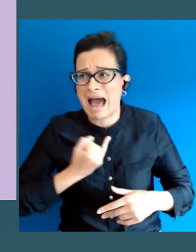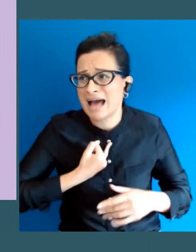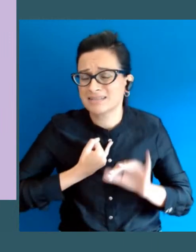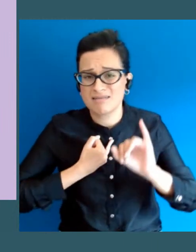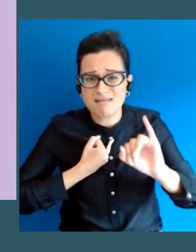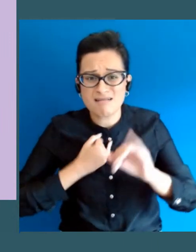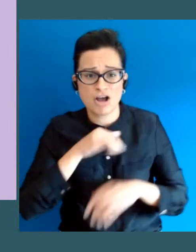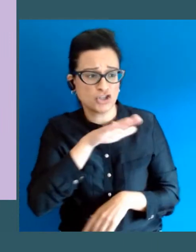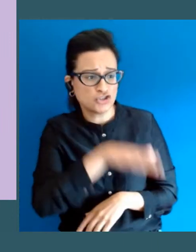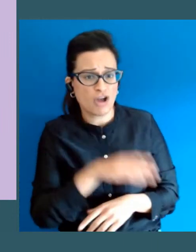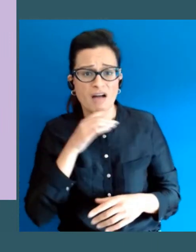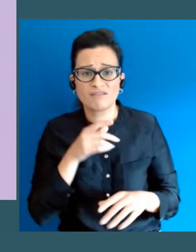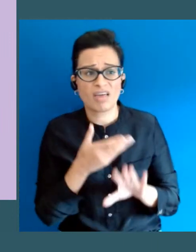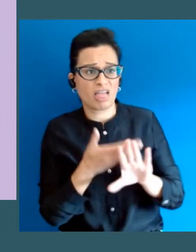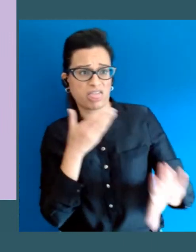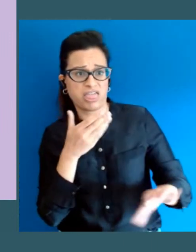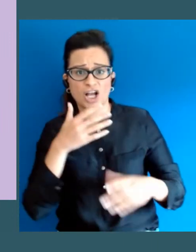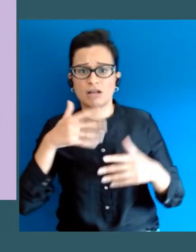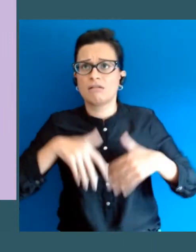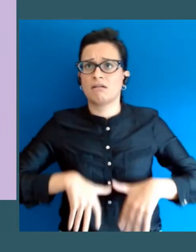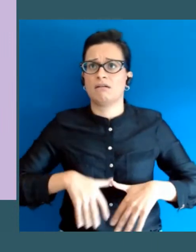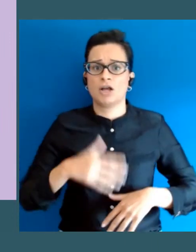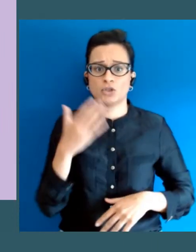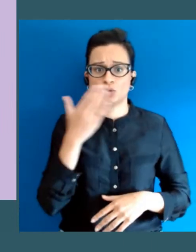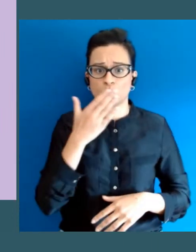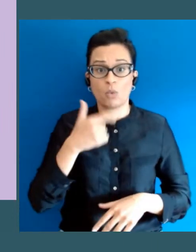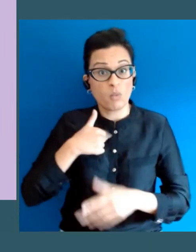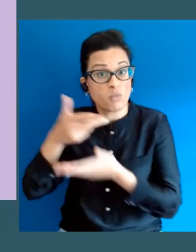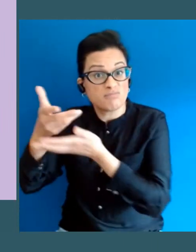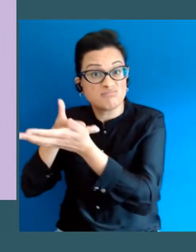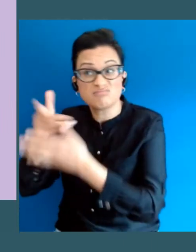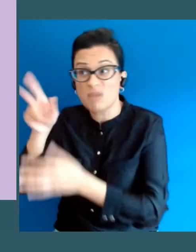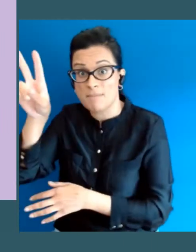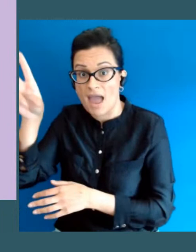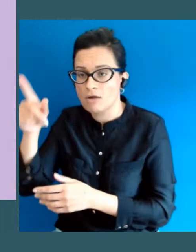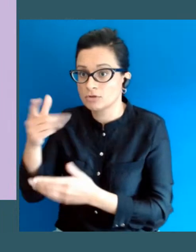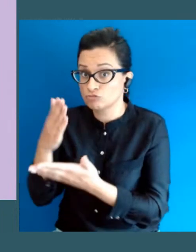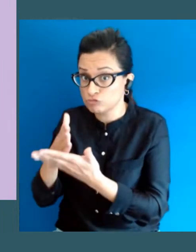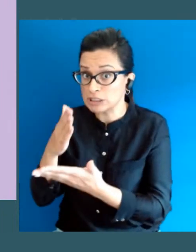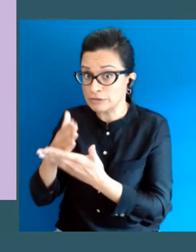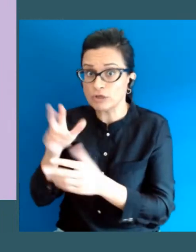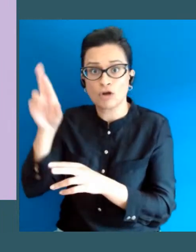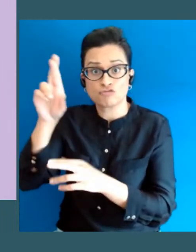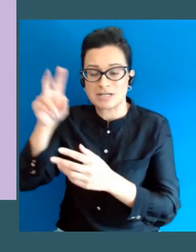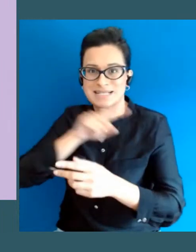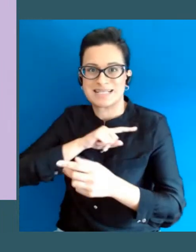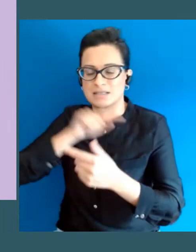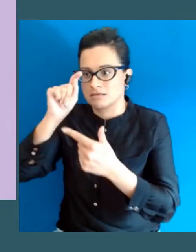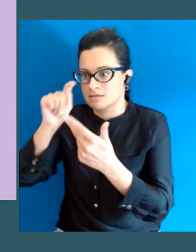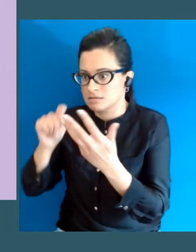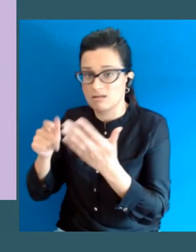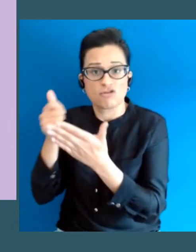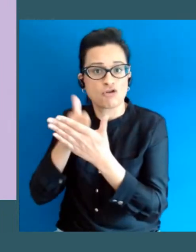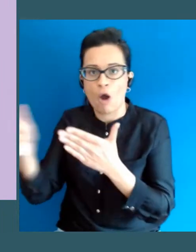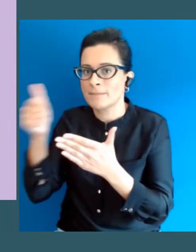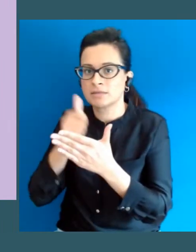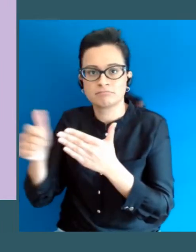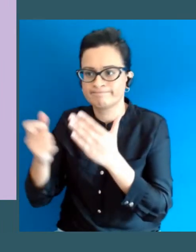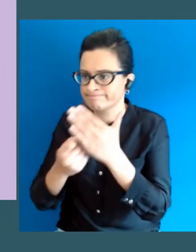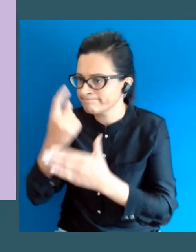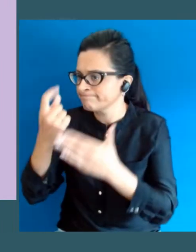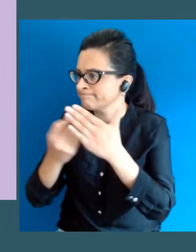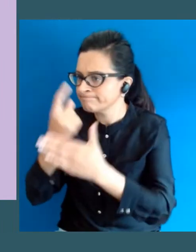out at school. So these, from speaking to parents, these are really, really common concerns that come up time and time again